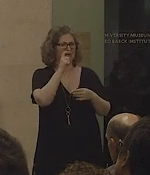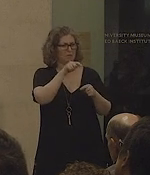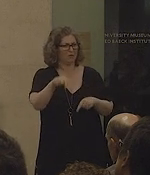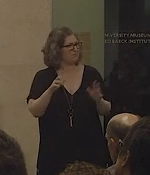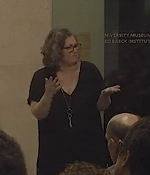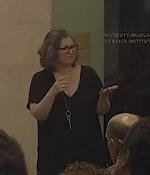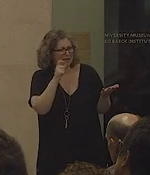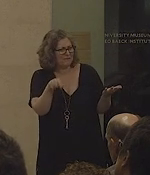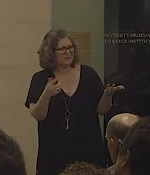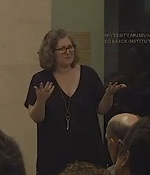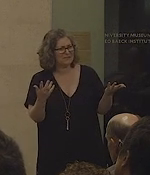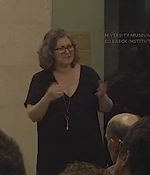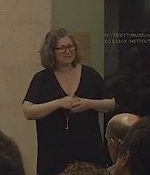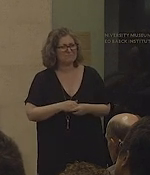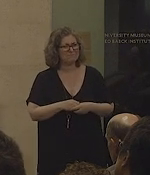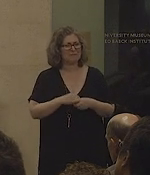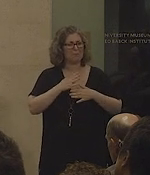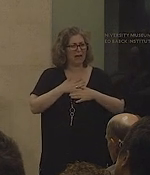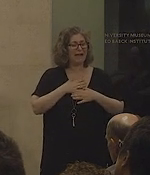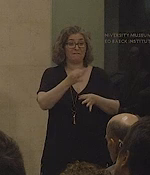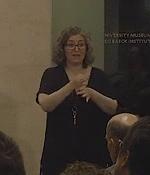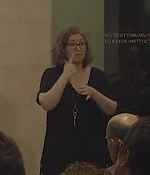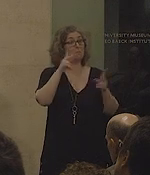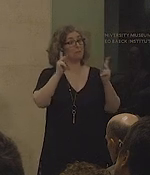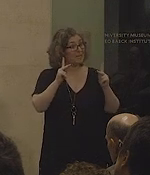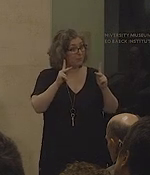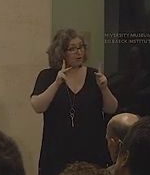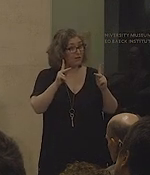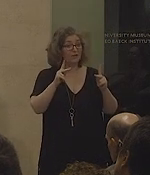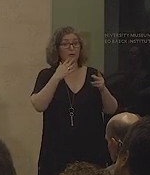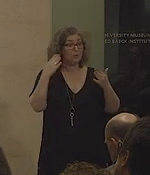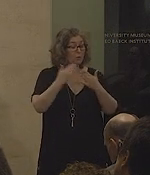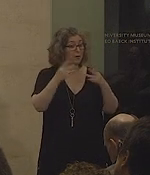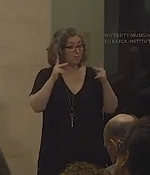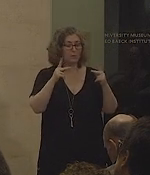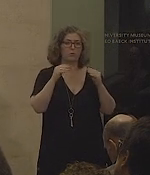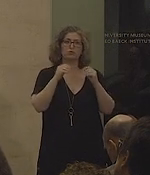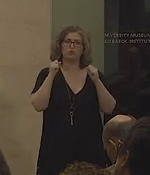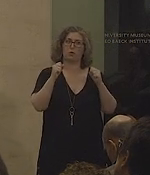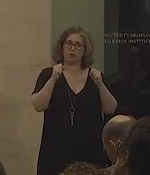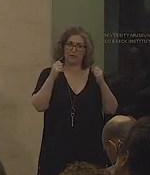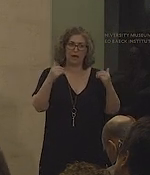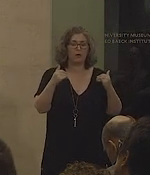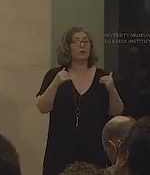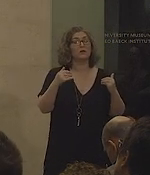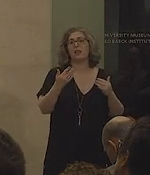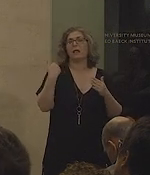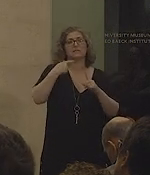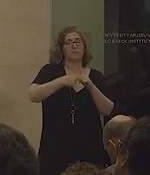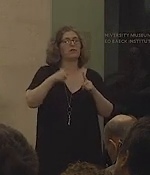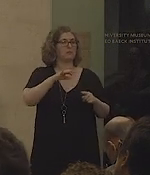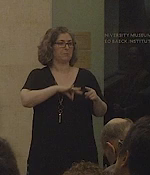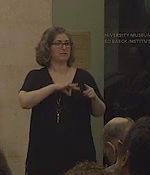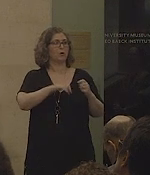come. You know, my faith in people has become stronger than ever. Last month, I was in Pittsburgh with the Tree